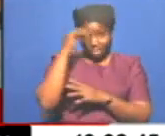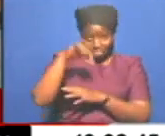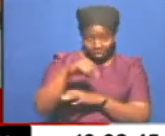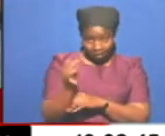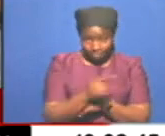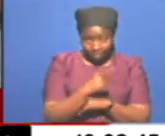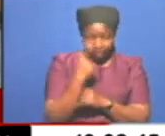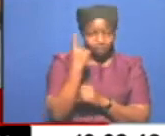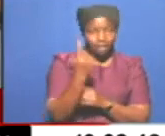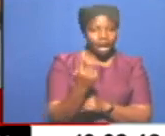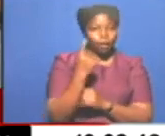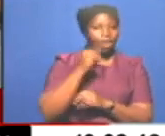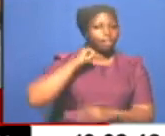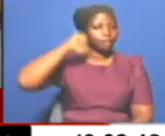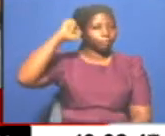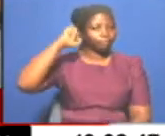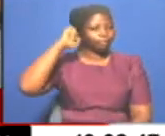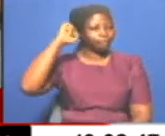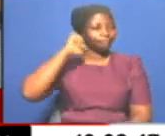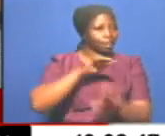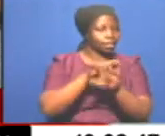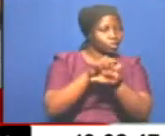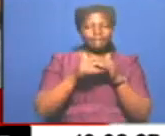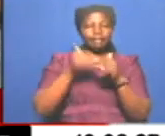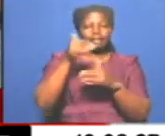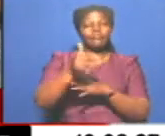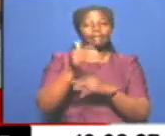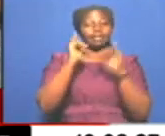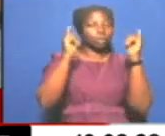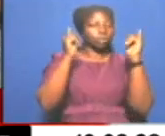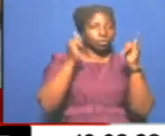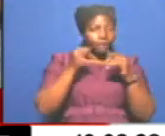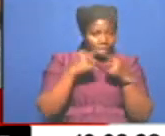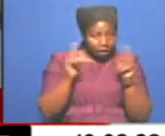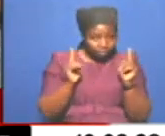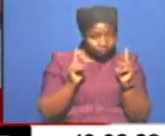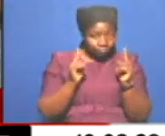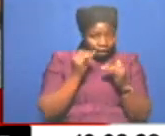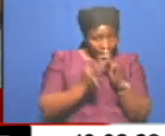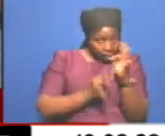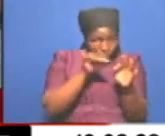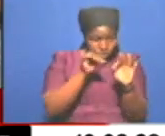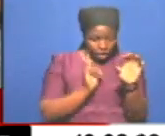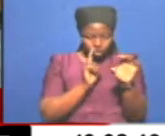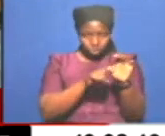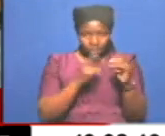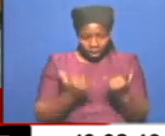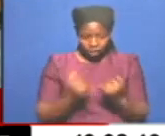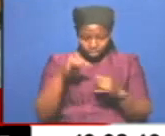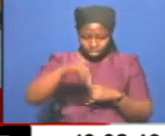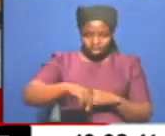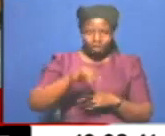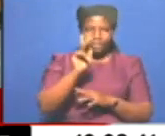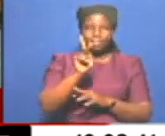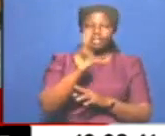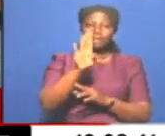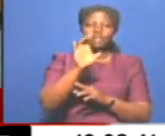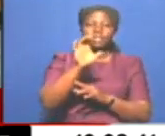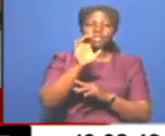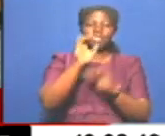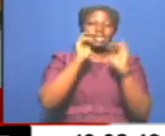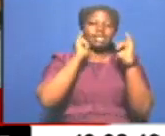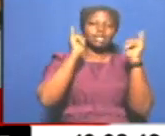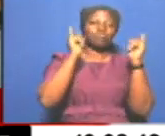political drumbeats are slowly but surely gaining pace. But in case you just joined us, this is KBC News Check. Thank you so much for